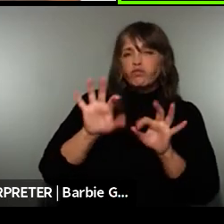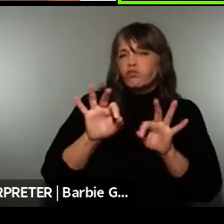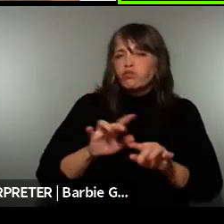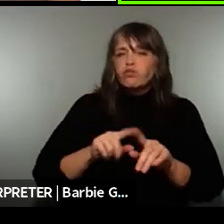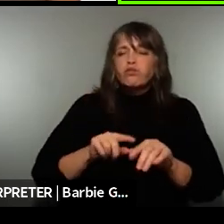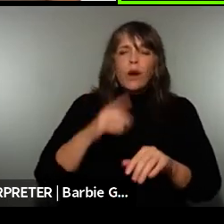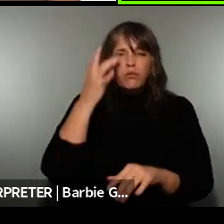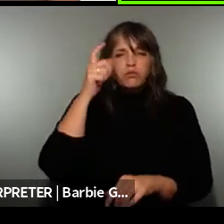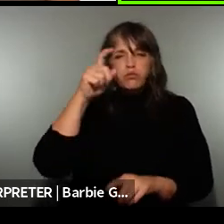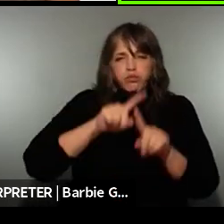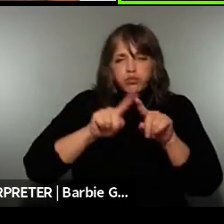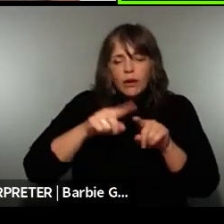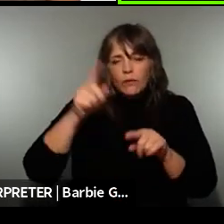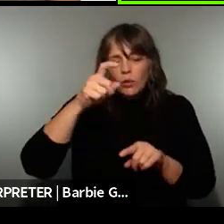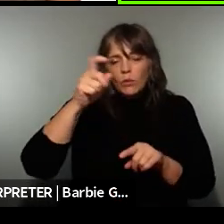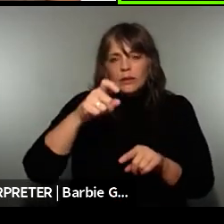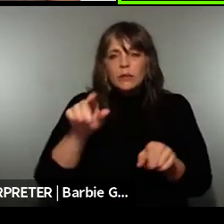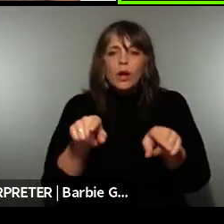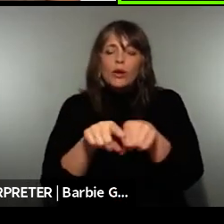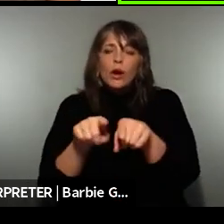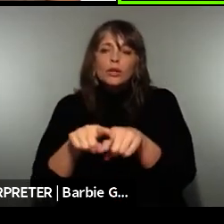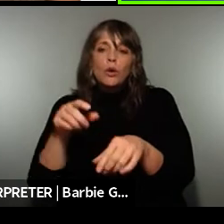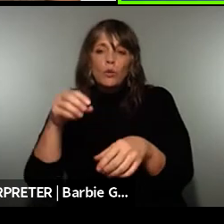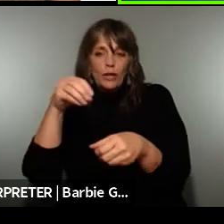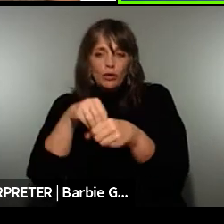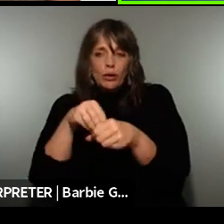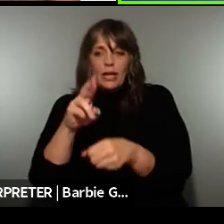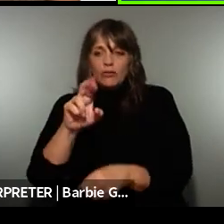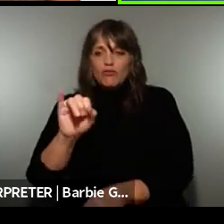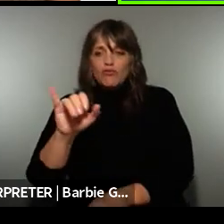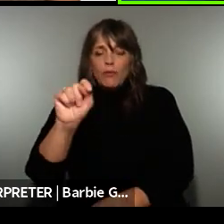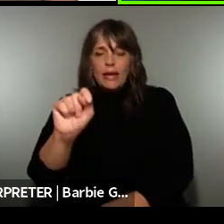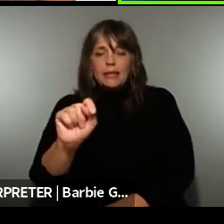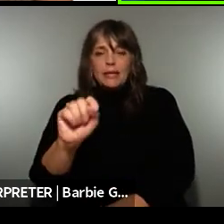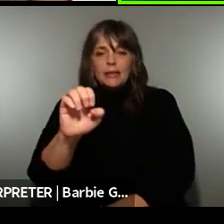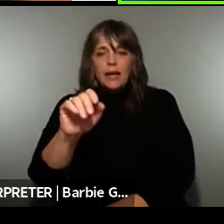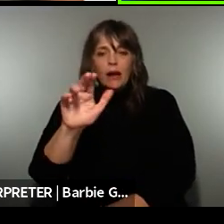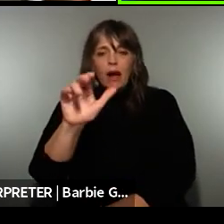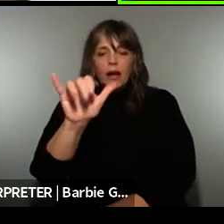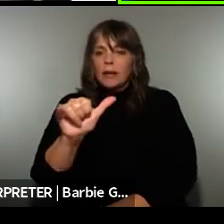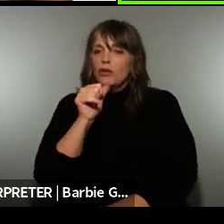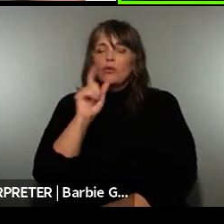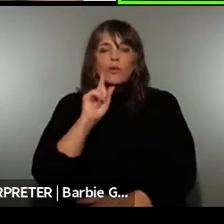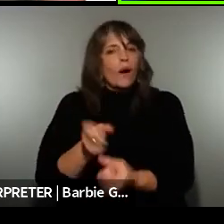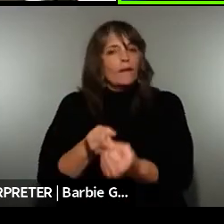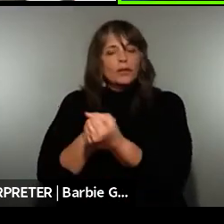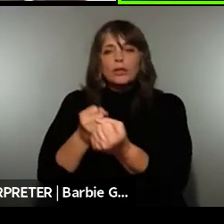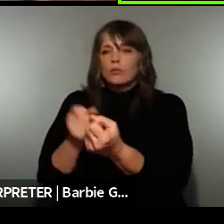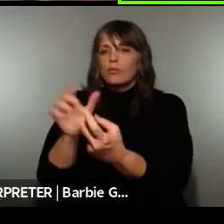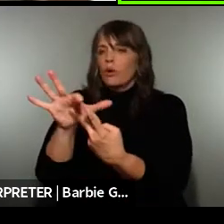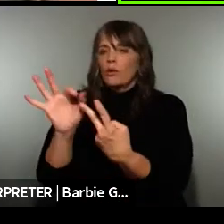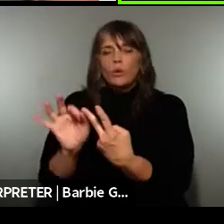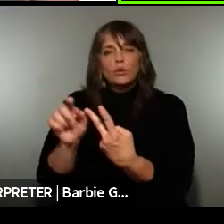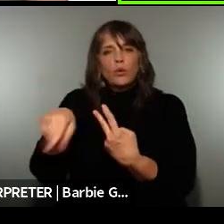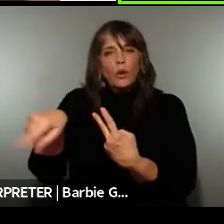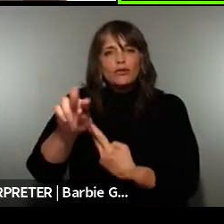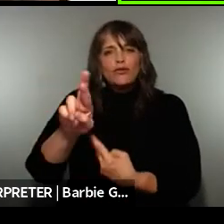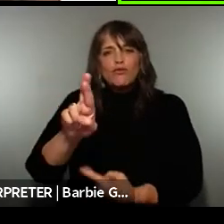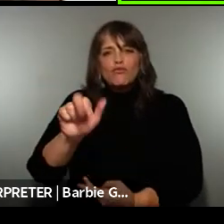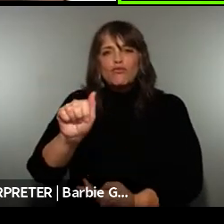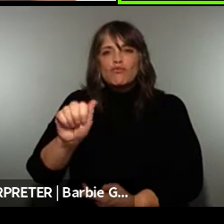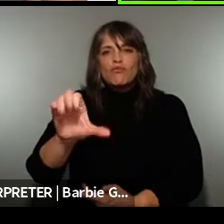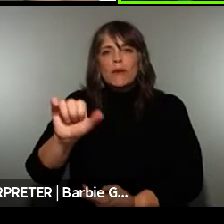inside anti-racist economic ecologies, you don't have to support racist choices because of financial precarity.